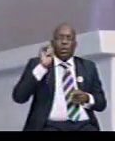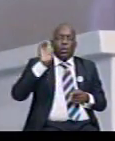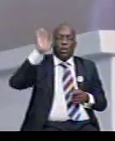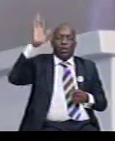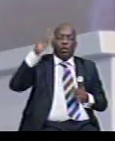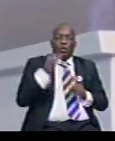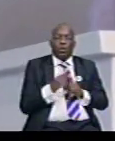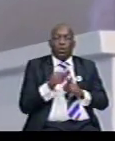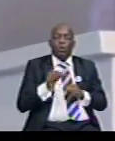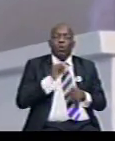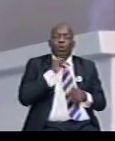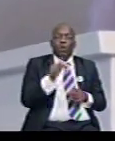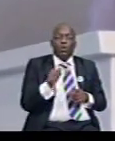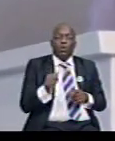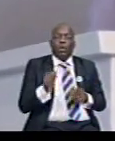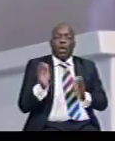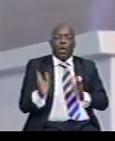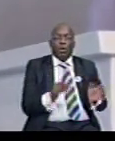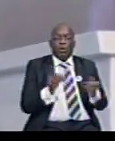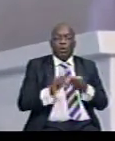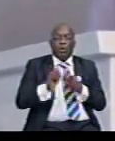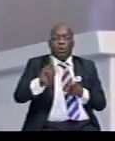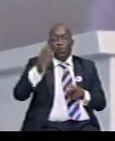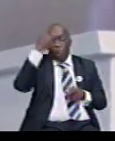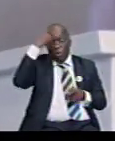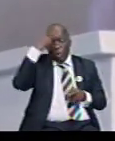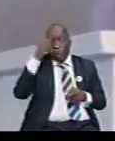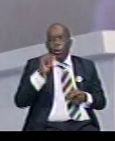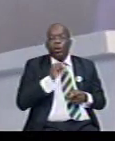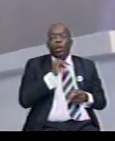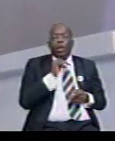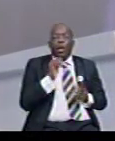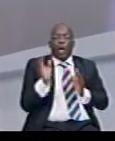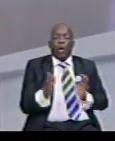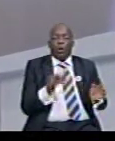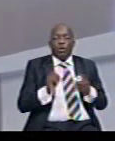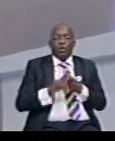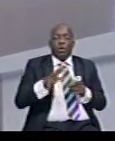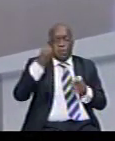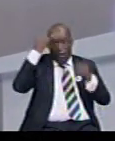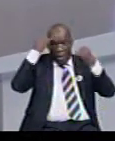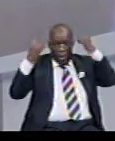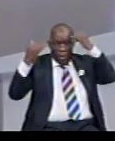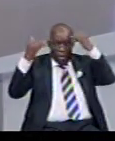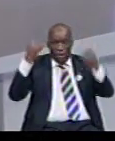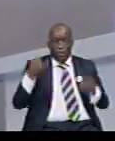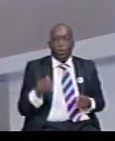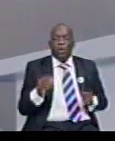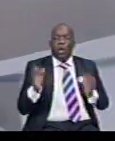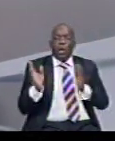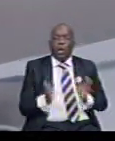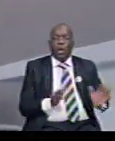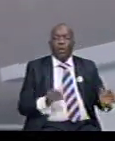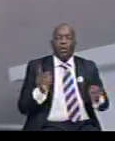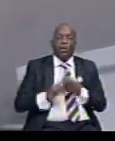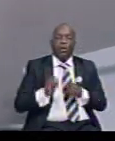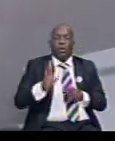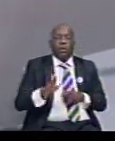according to your mind, according to your ideas, according to your